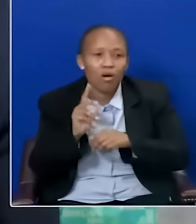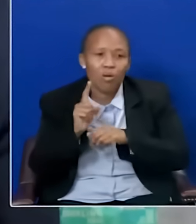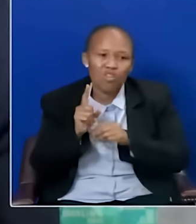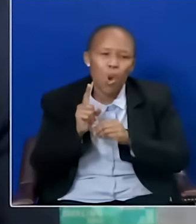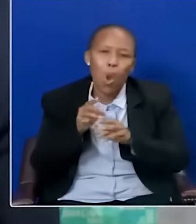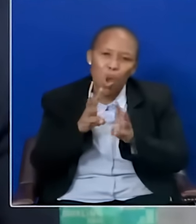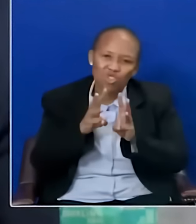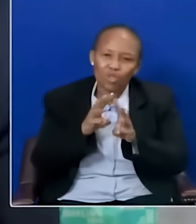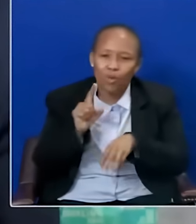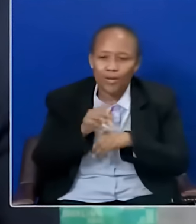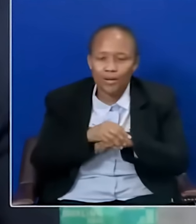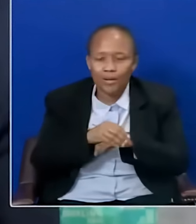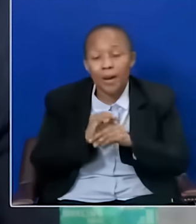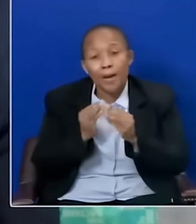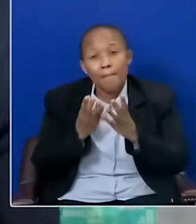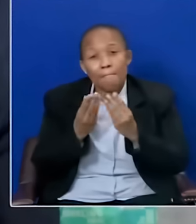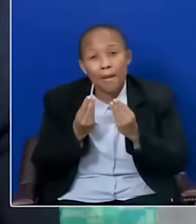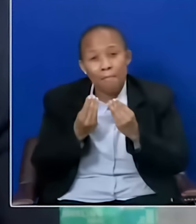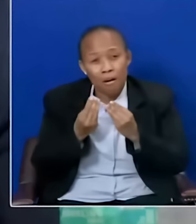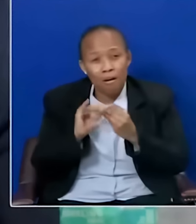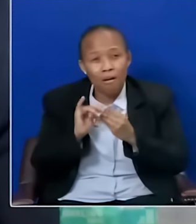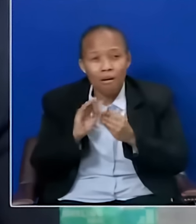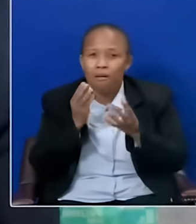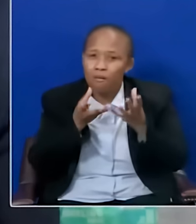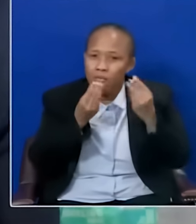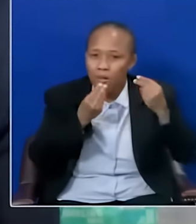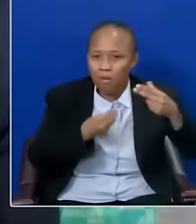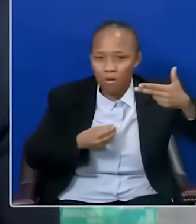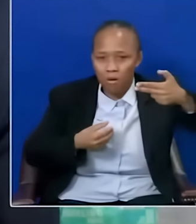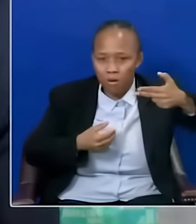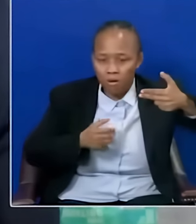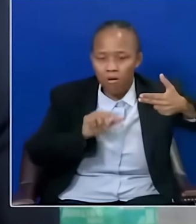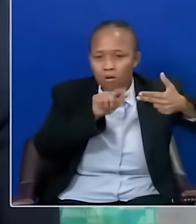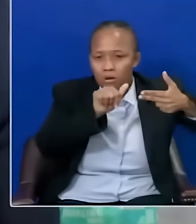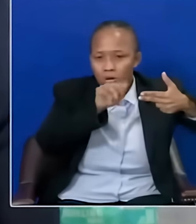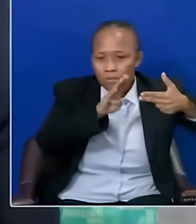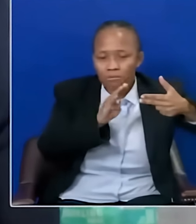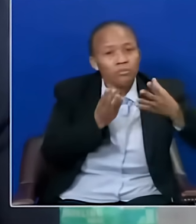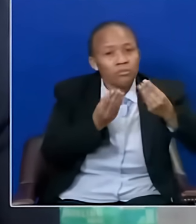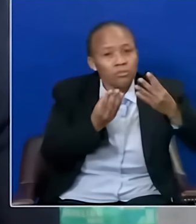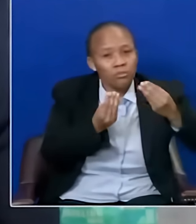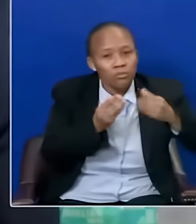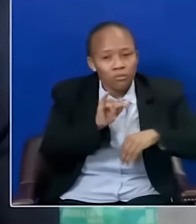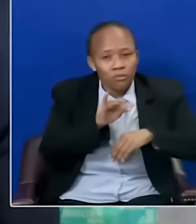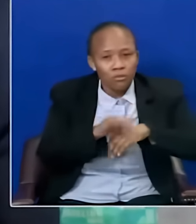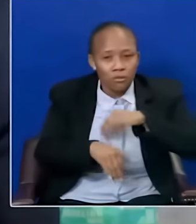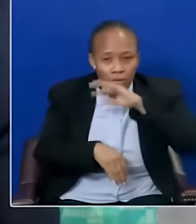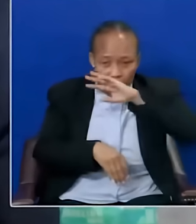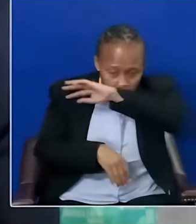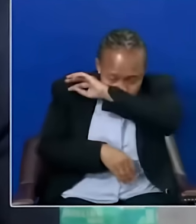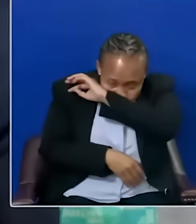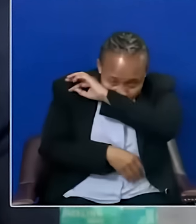the specimen under the ballistic lab number, once she is done, she returned the case file to